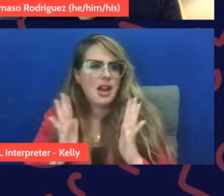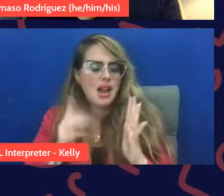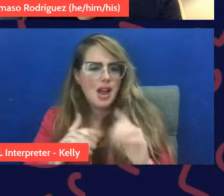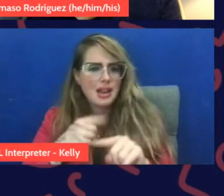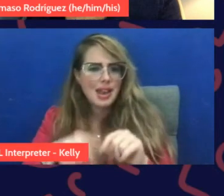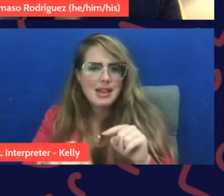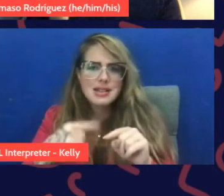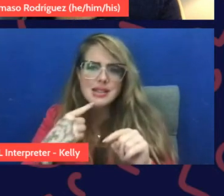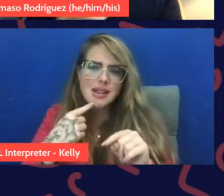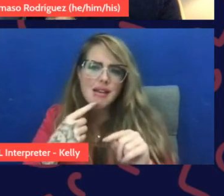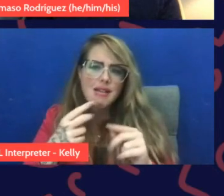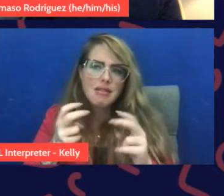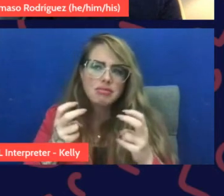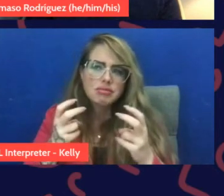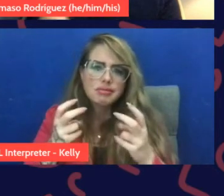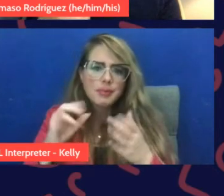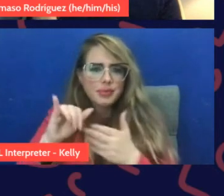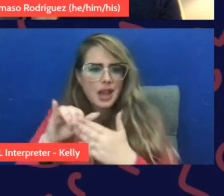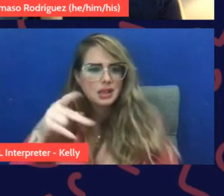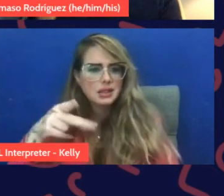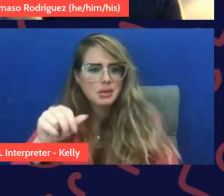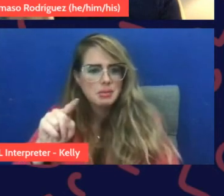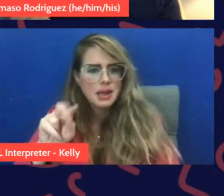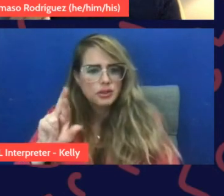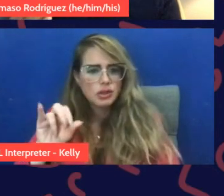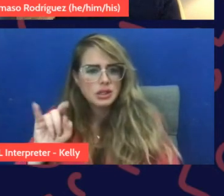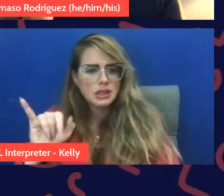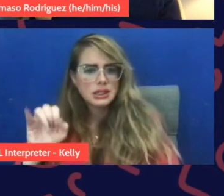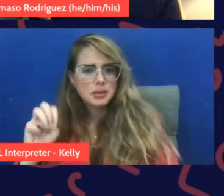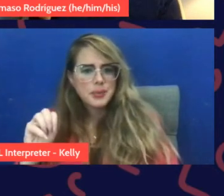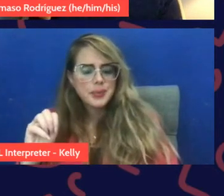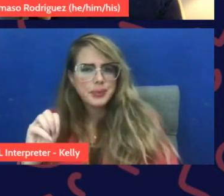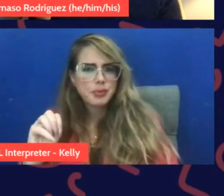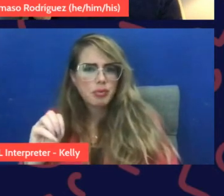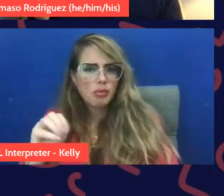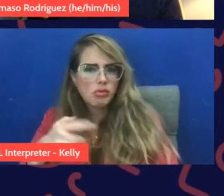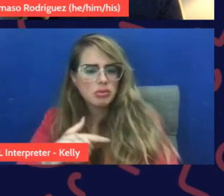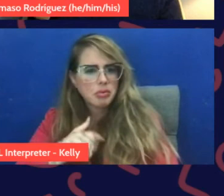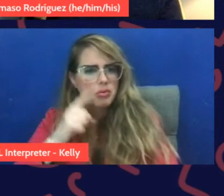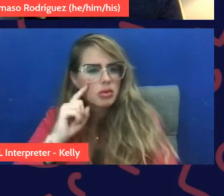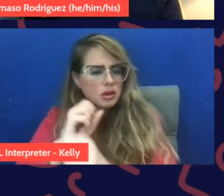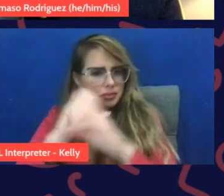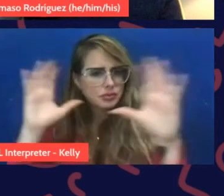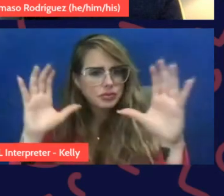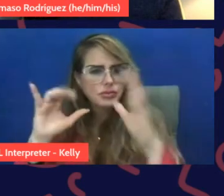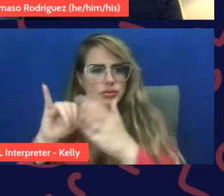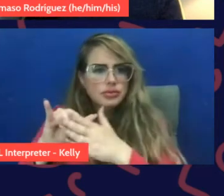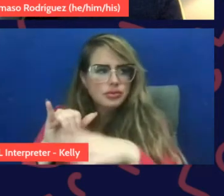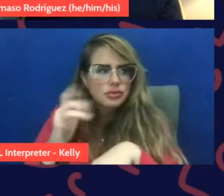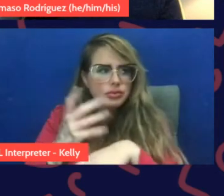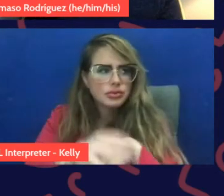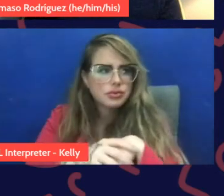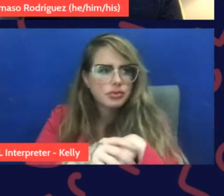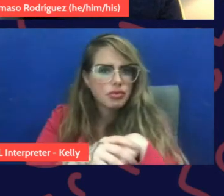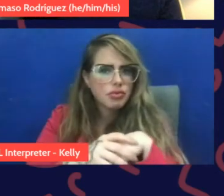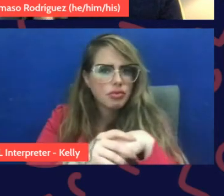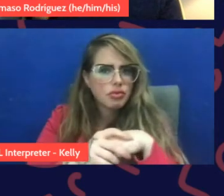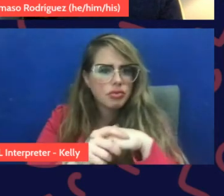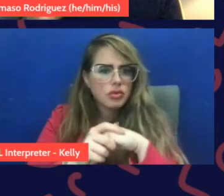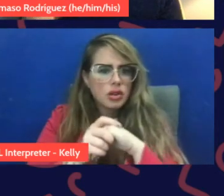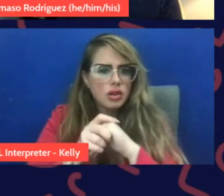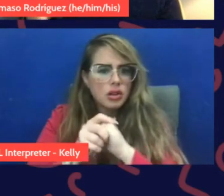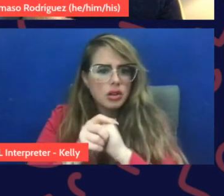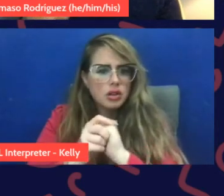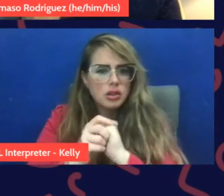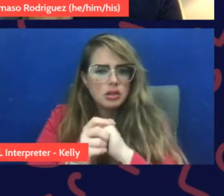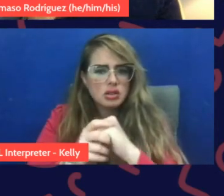oh, it is patriotism. What it brings to mind is that in one of